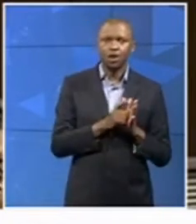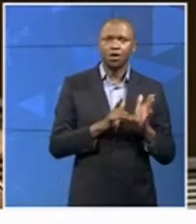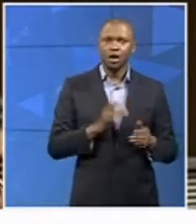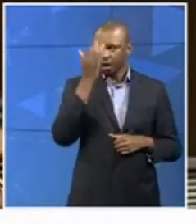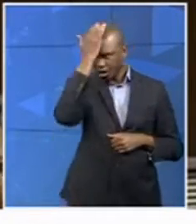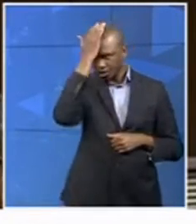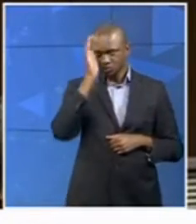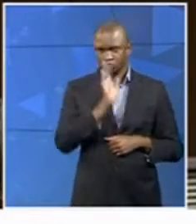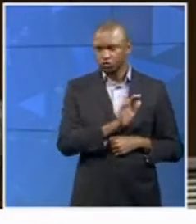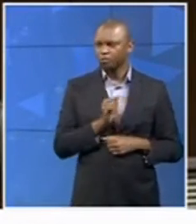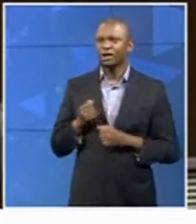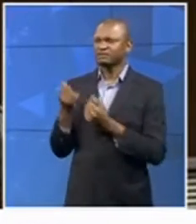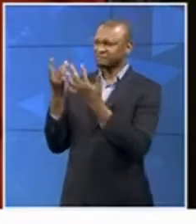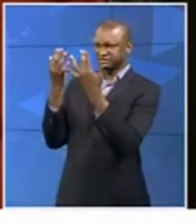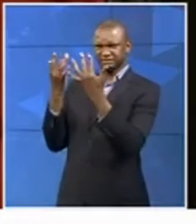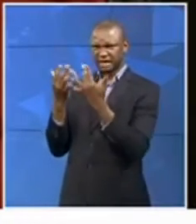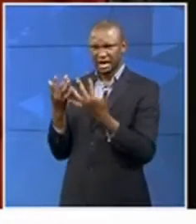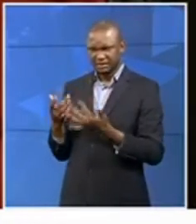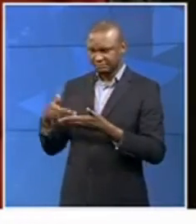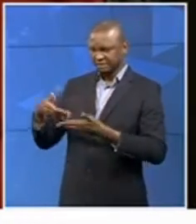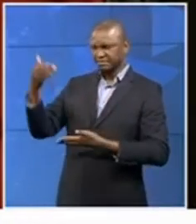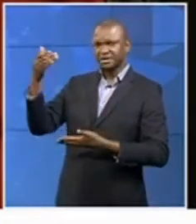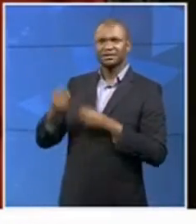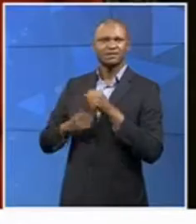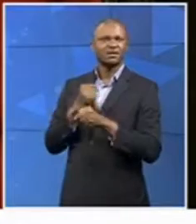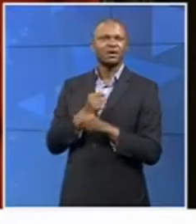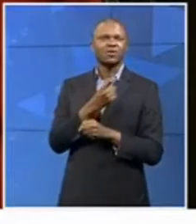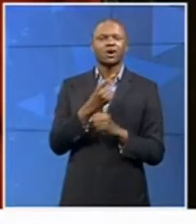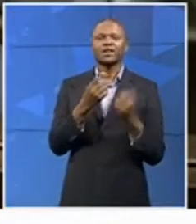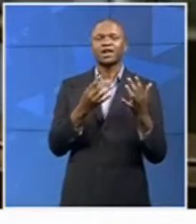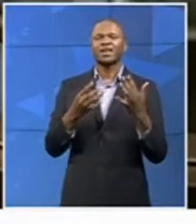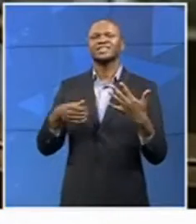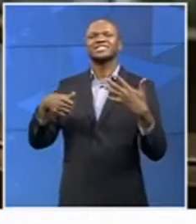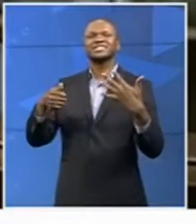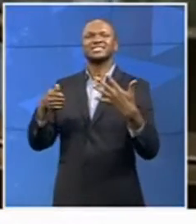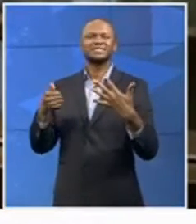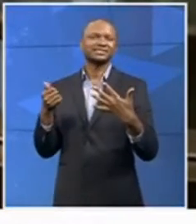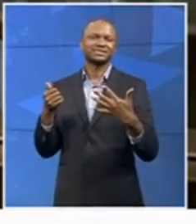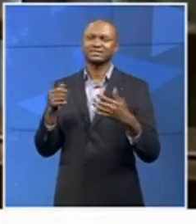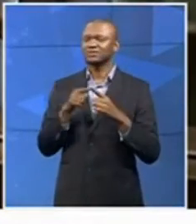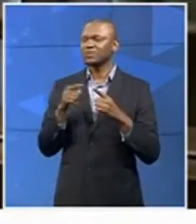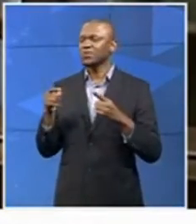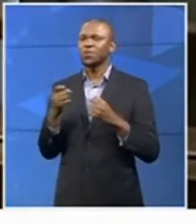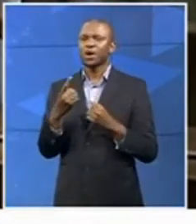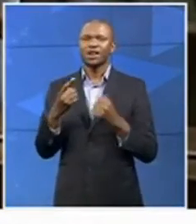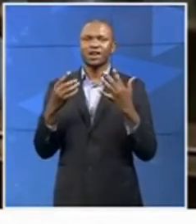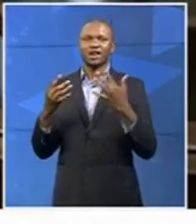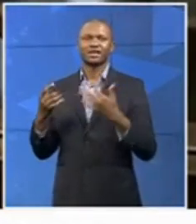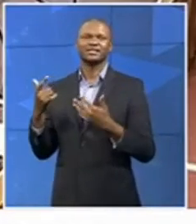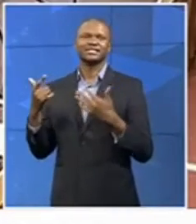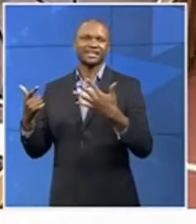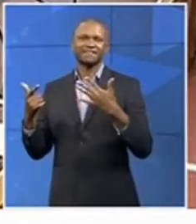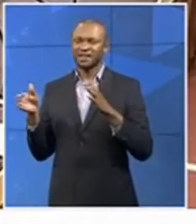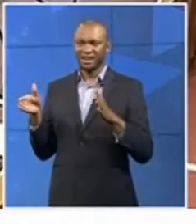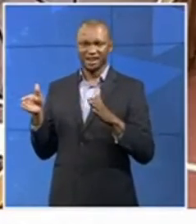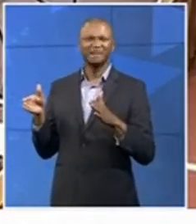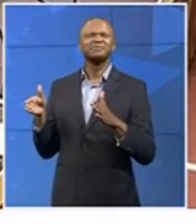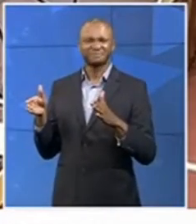kuya ku-1997 dacele kaphansi ngesikhathi kunetikhukhula. Zuma nyalo usakhulumisana nebameli